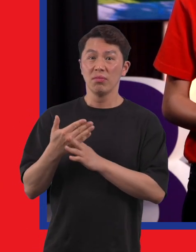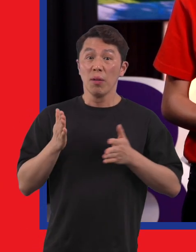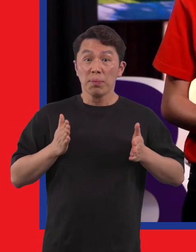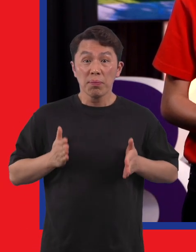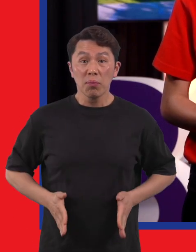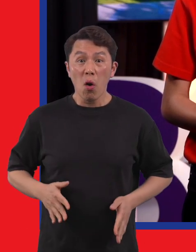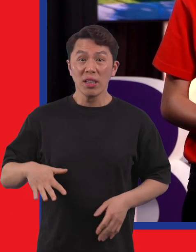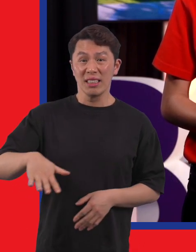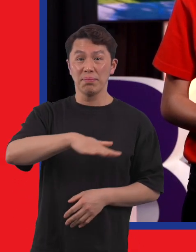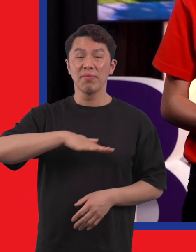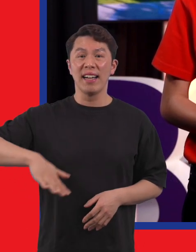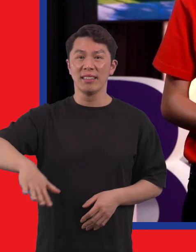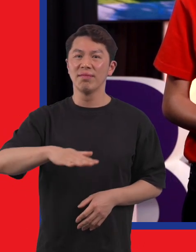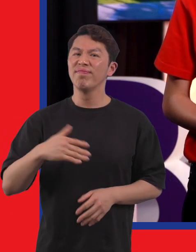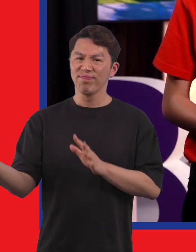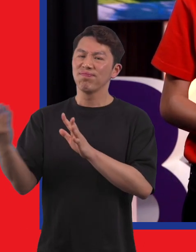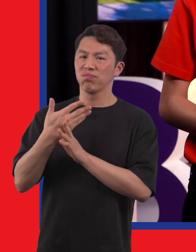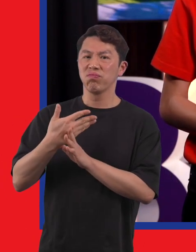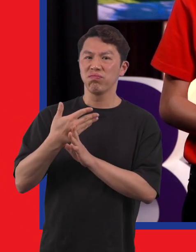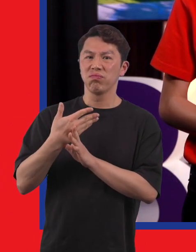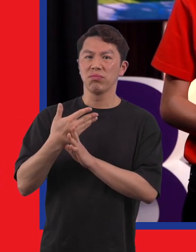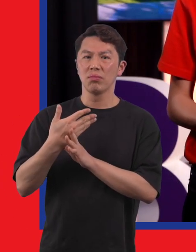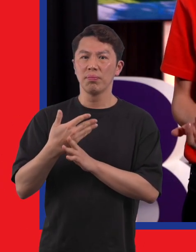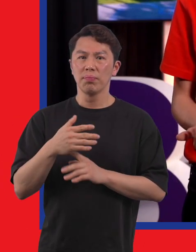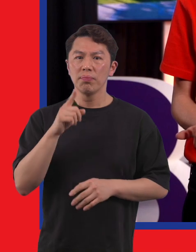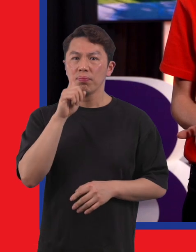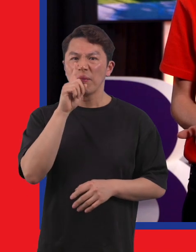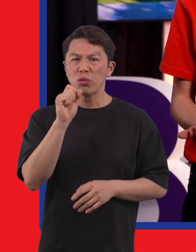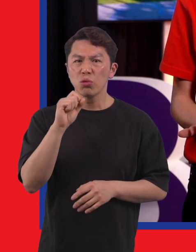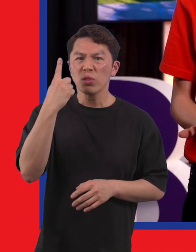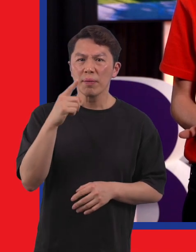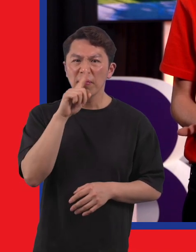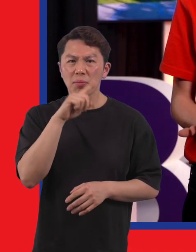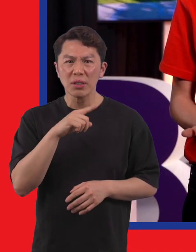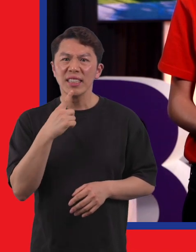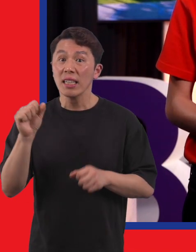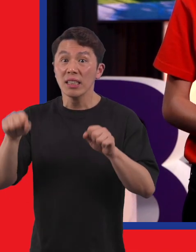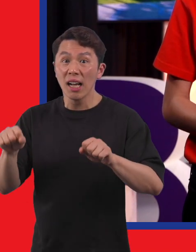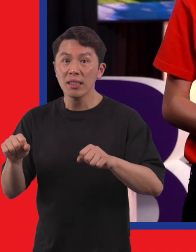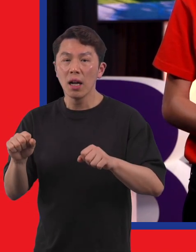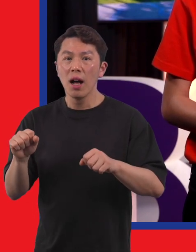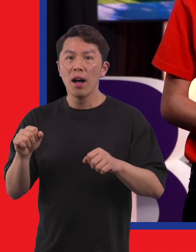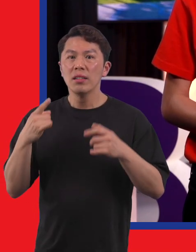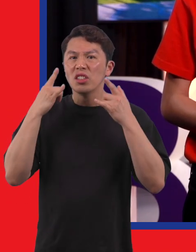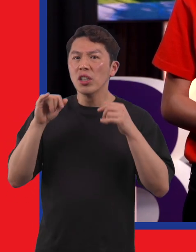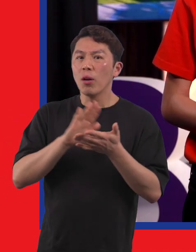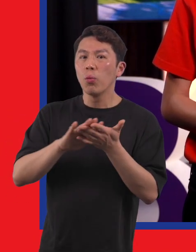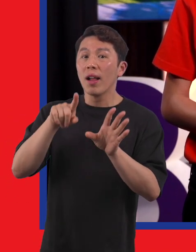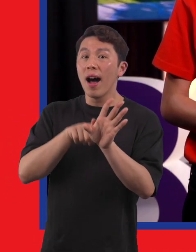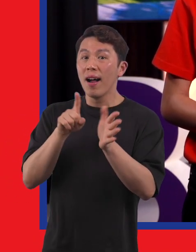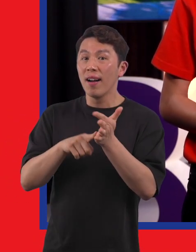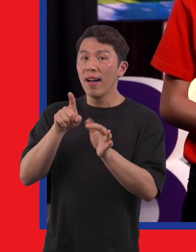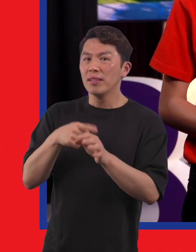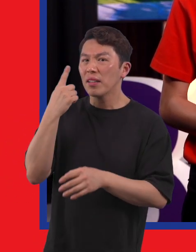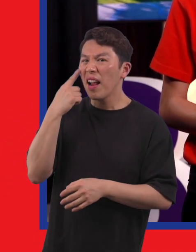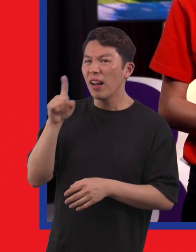Hayley's personal and body boundaries were crossed. You can't trick people into giving consent. Let's check in with Hayley